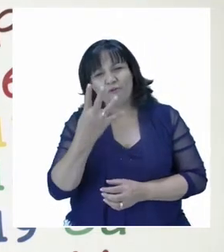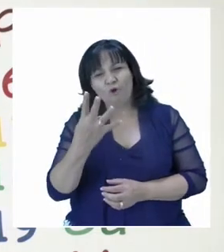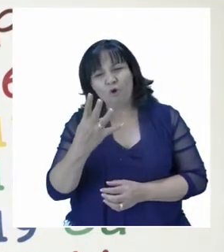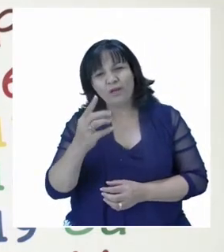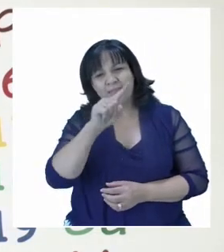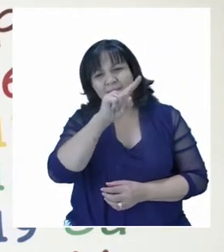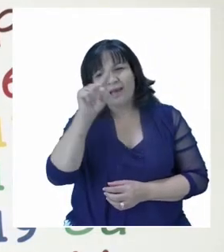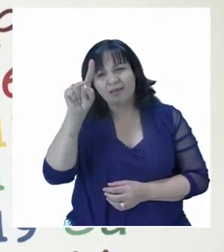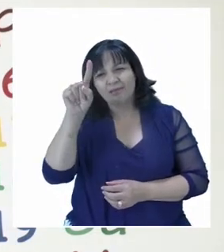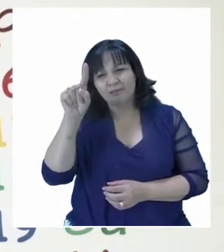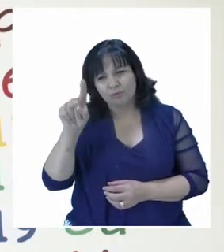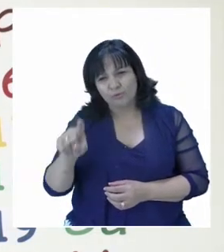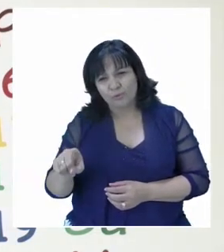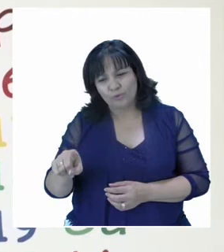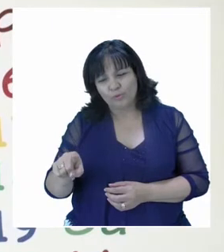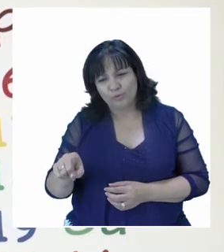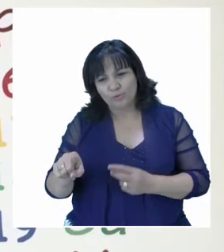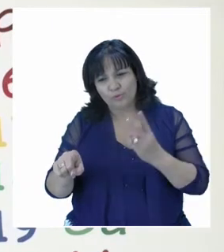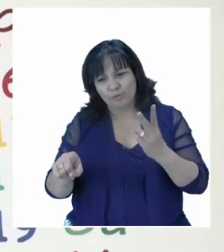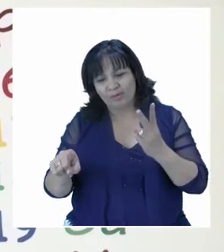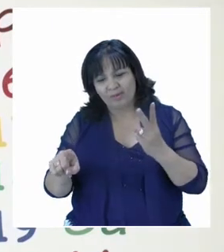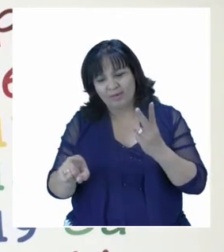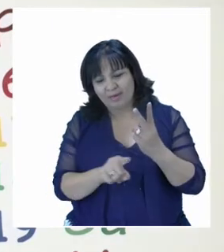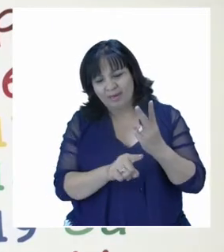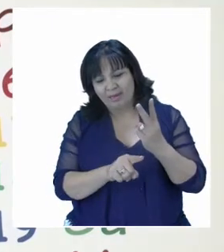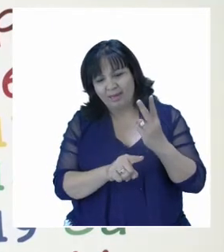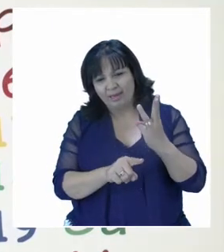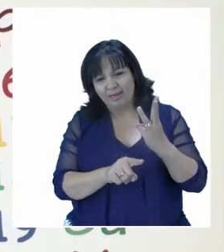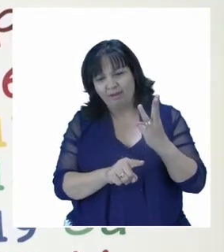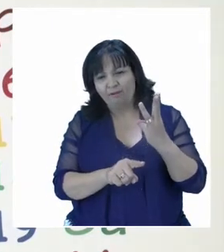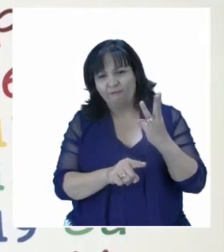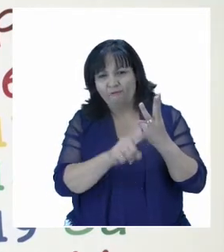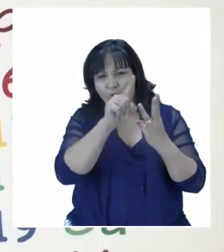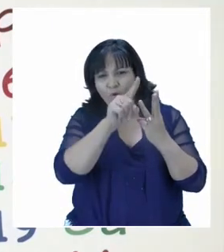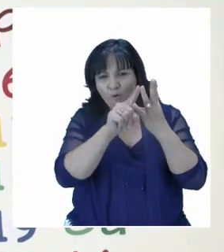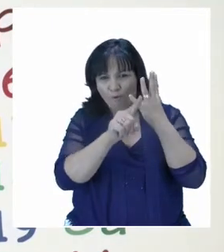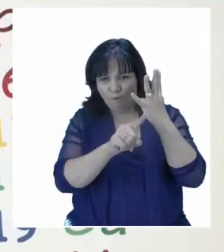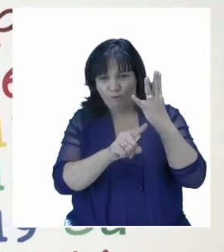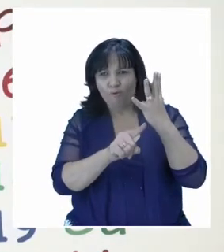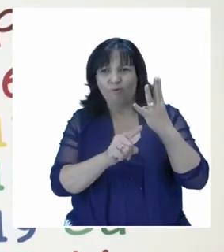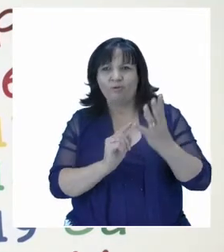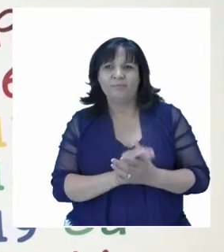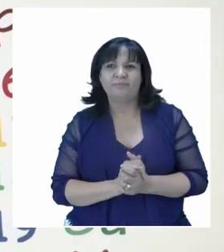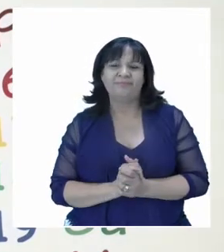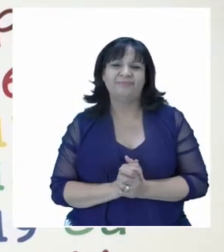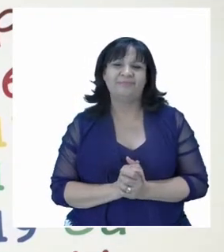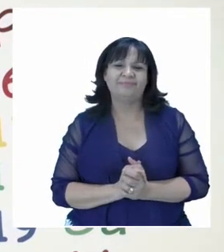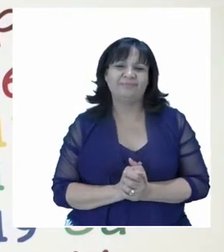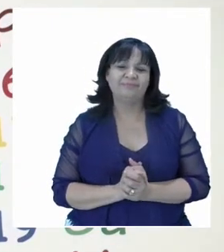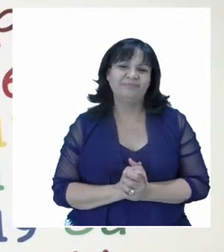1, 2, 3,